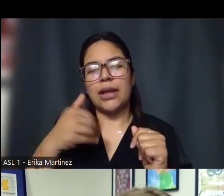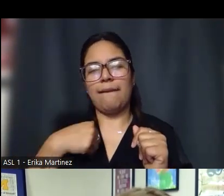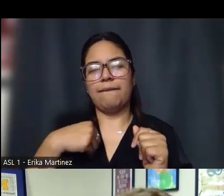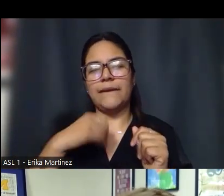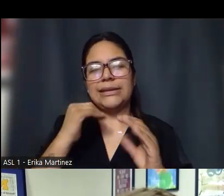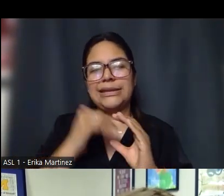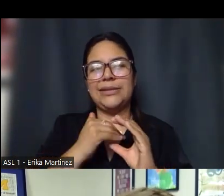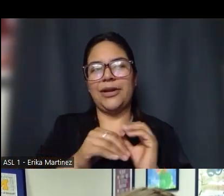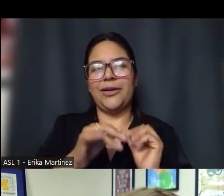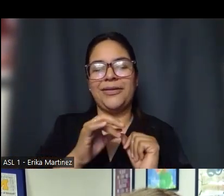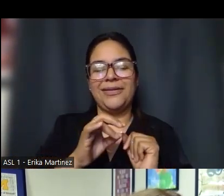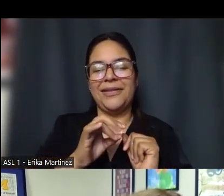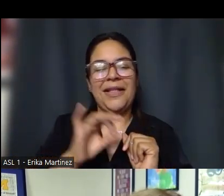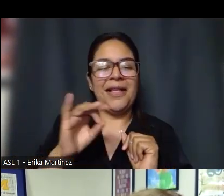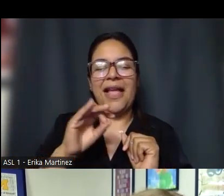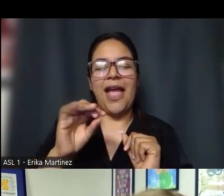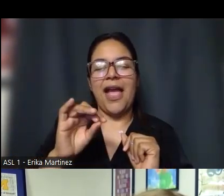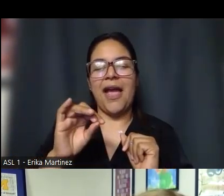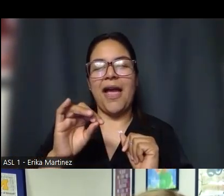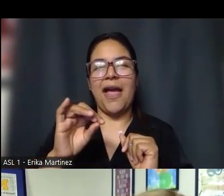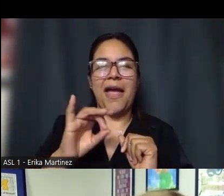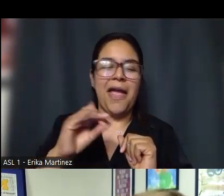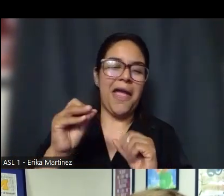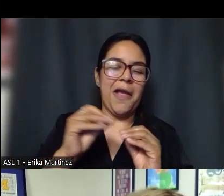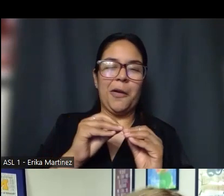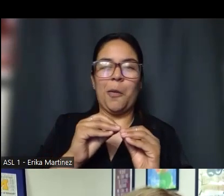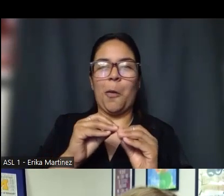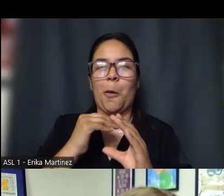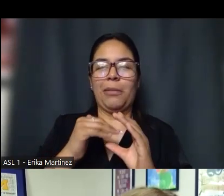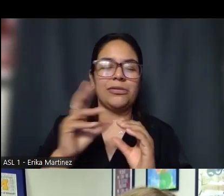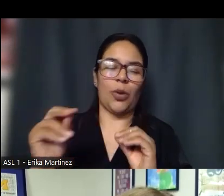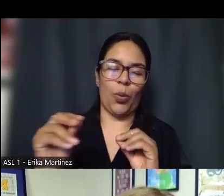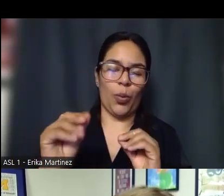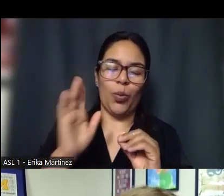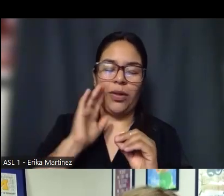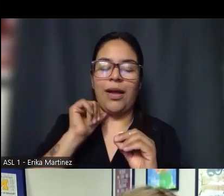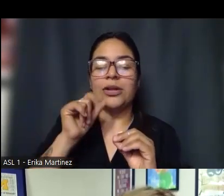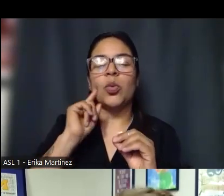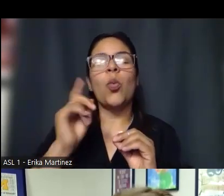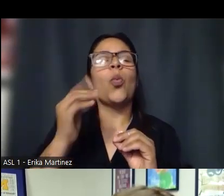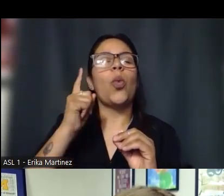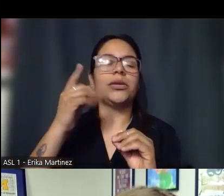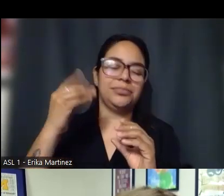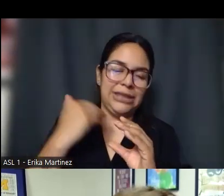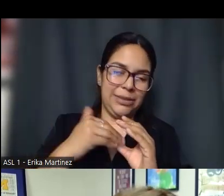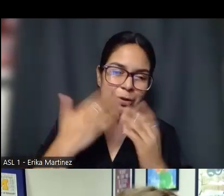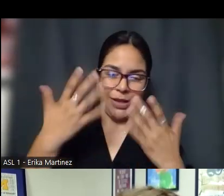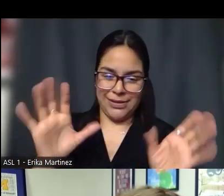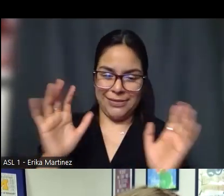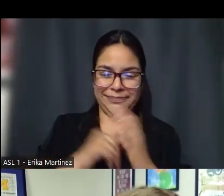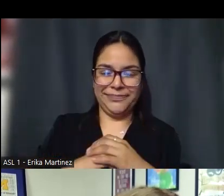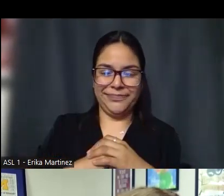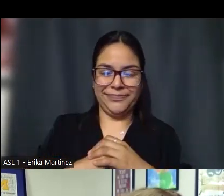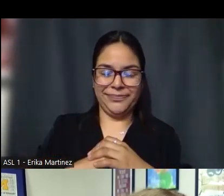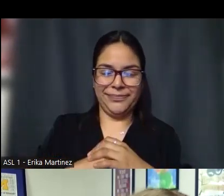get 80 emails from us every year. You'll get an email for any open solicitation that is competitive and open to a large